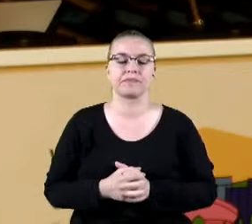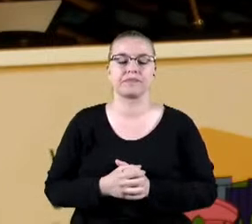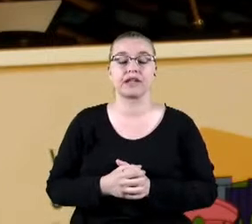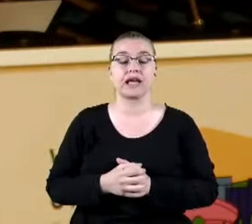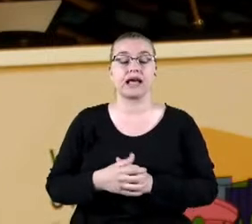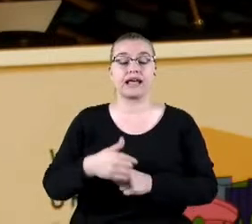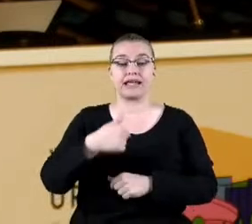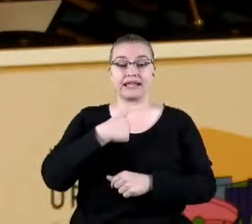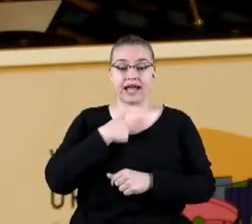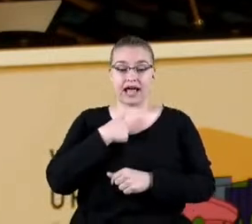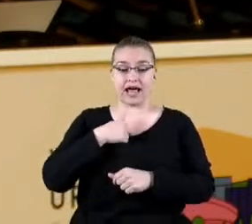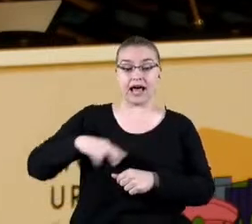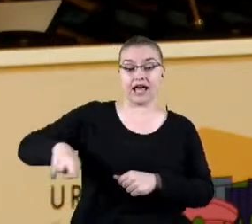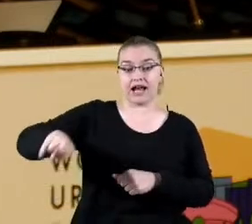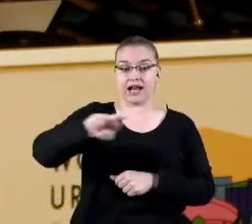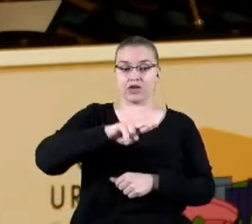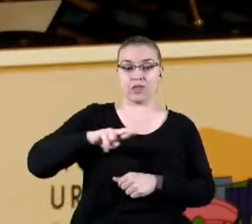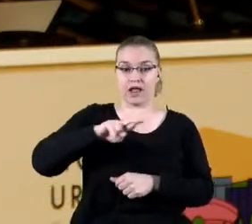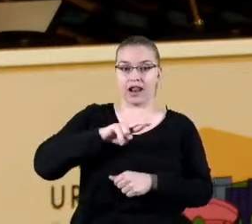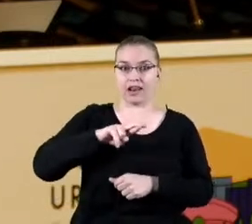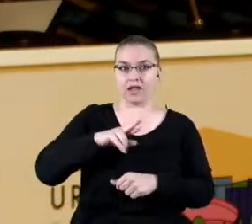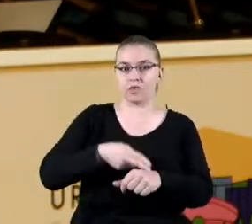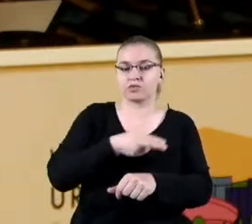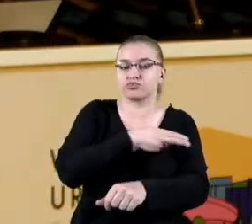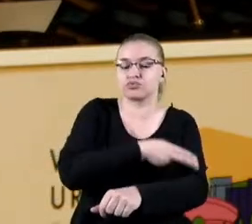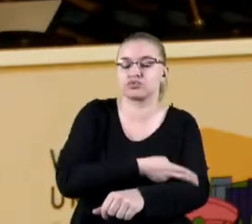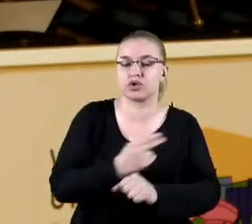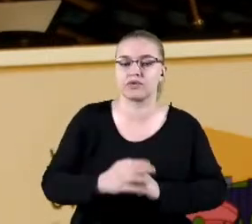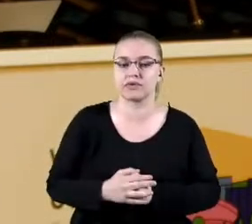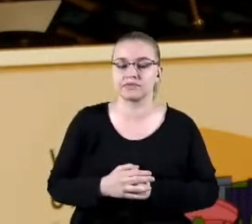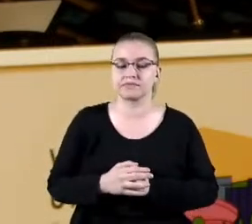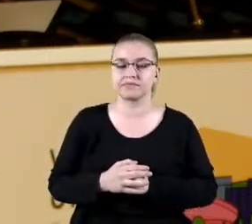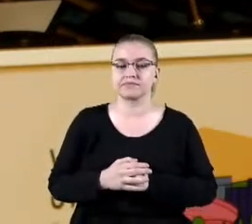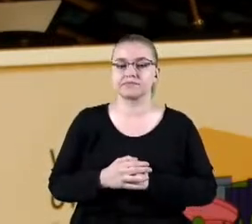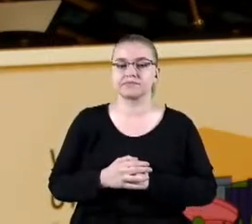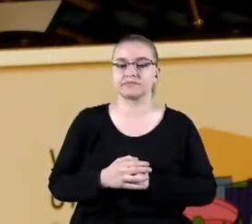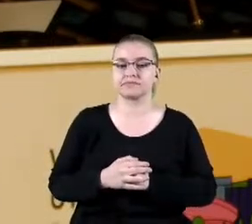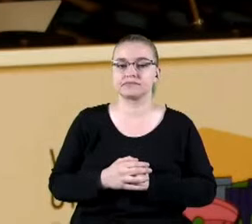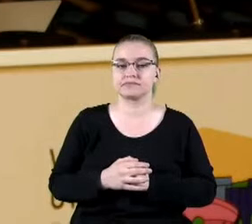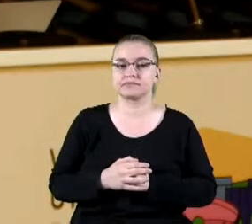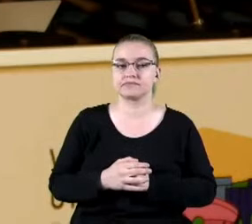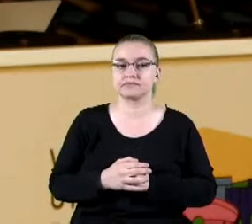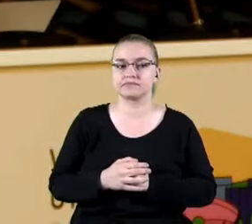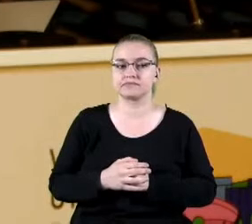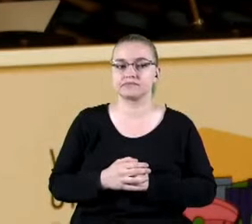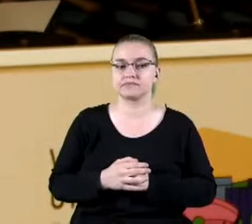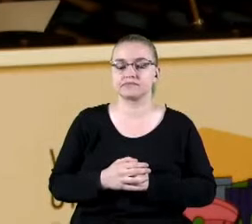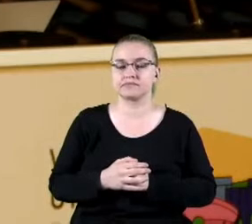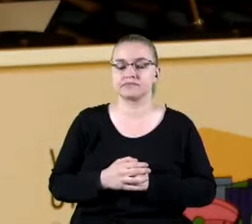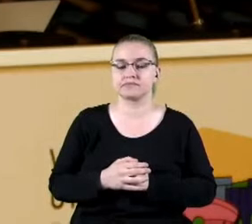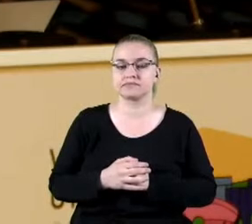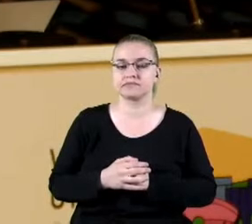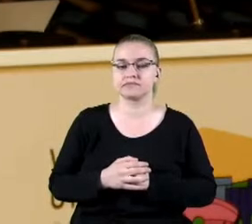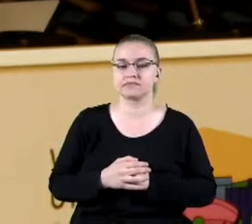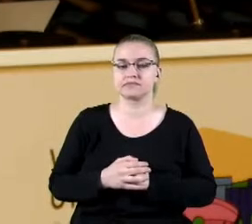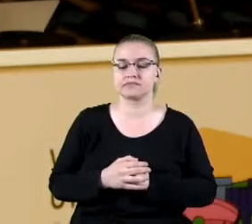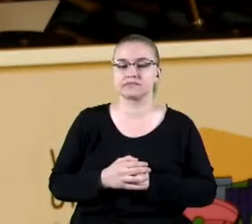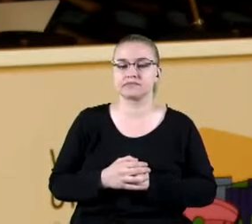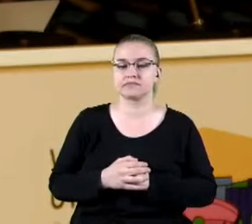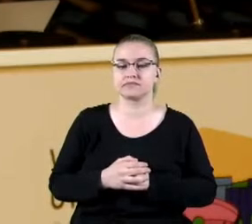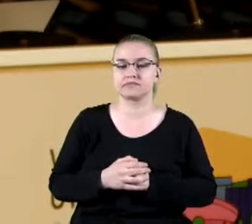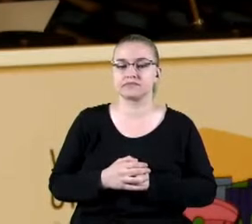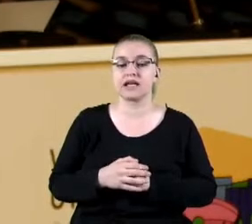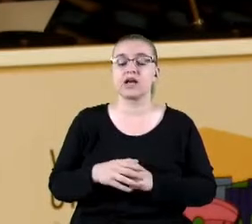provides support to the Central American Council for Housing and Human Settlements, we are